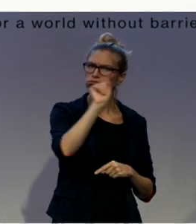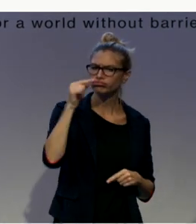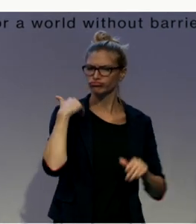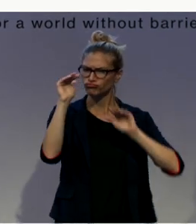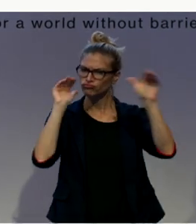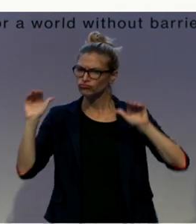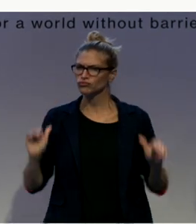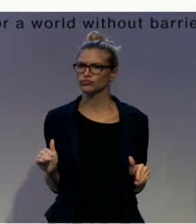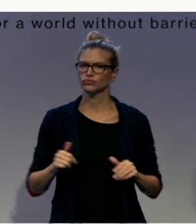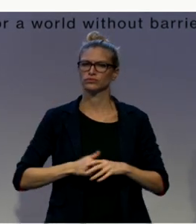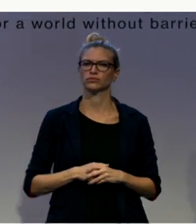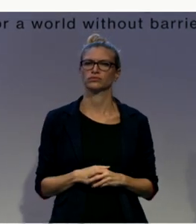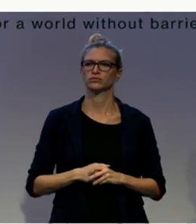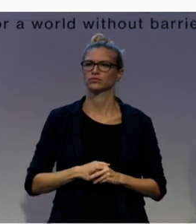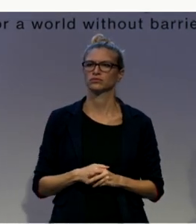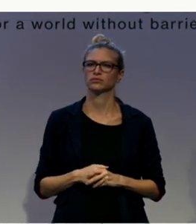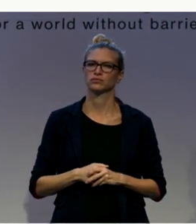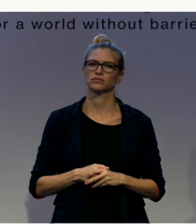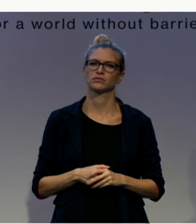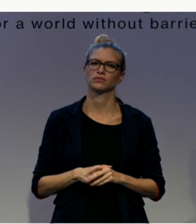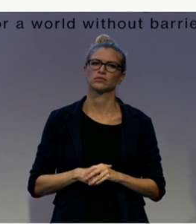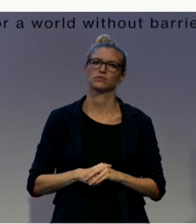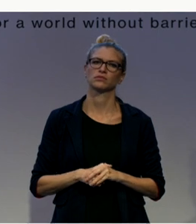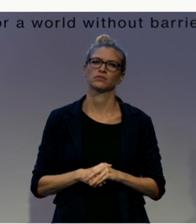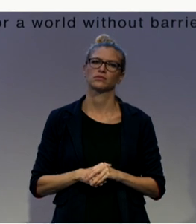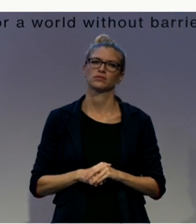they come and tell us, okay, we want to hire